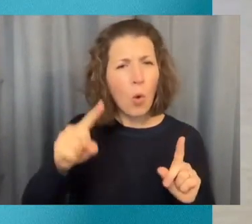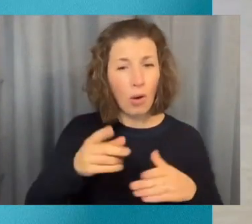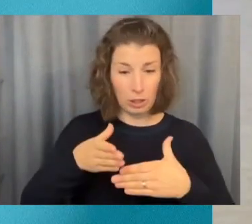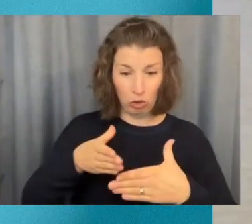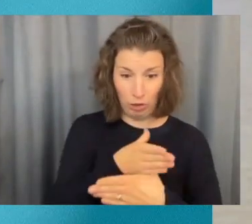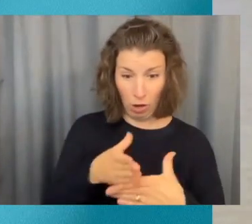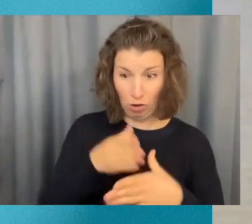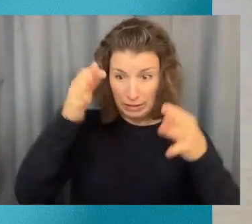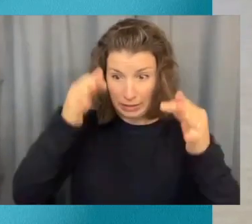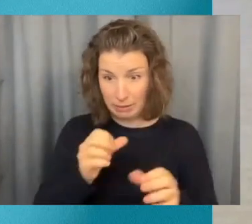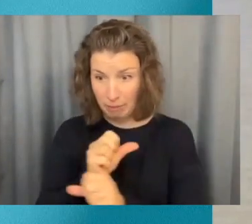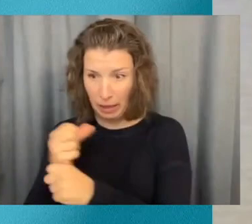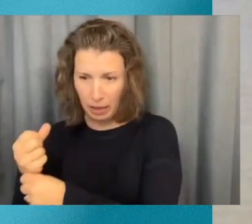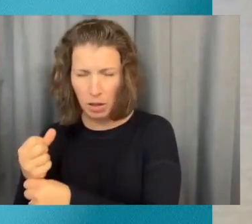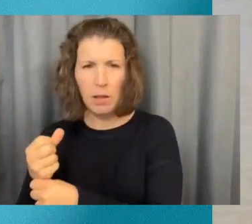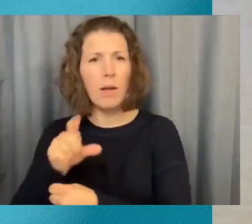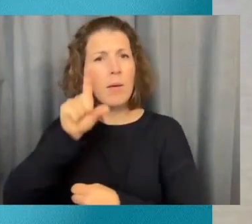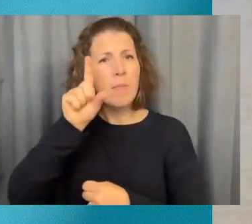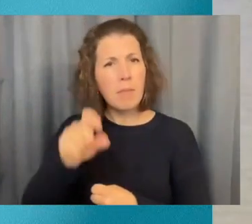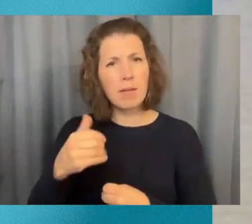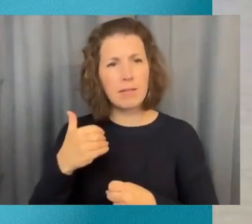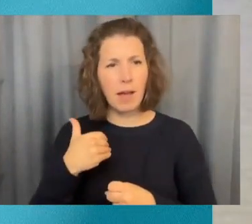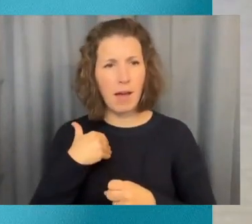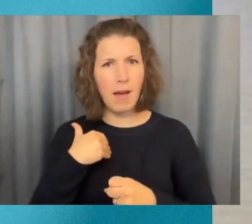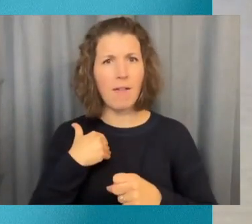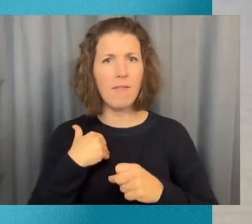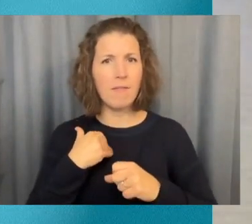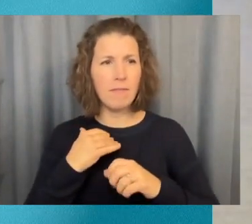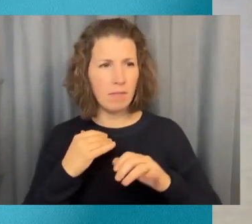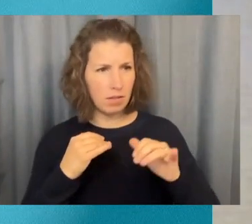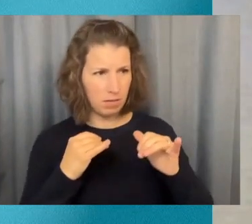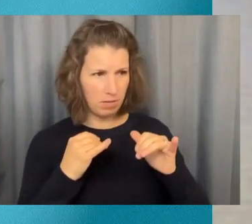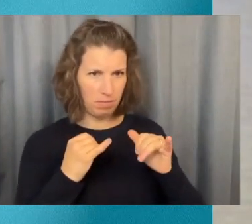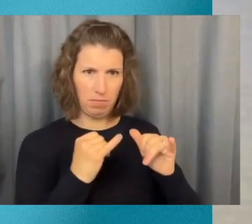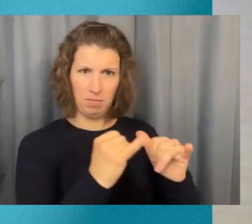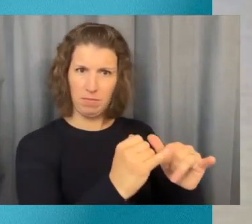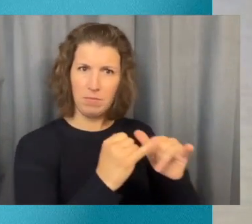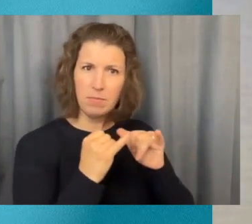has to be a bilateral sense of respect